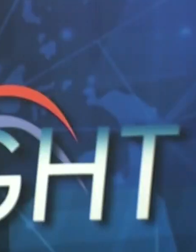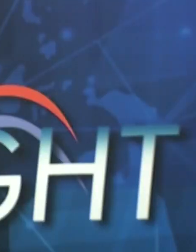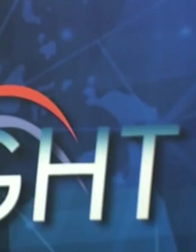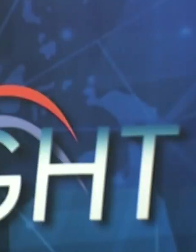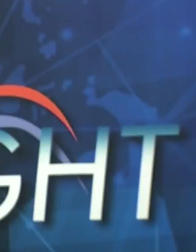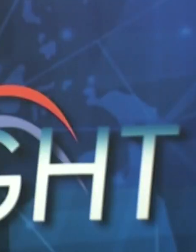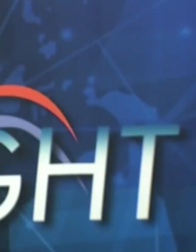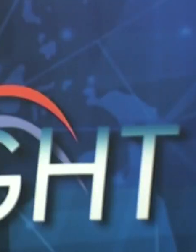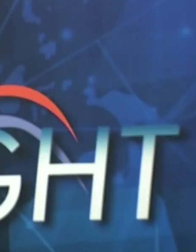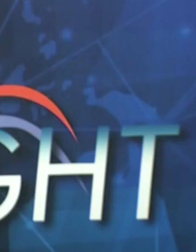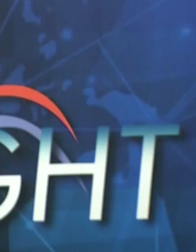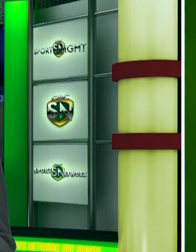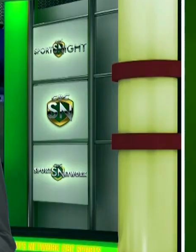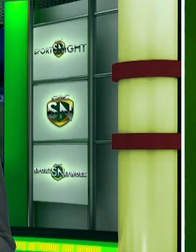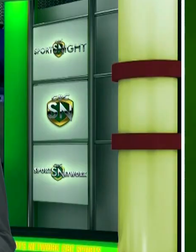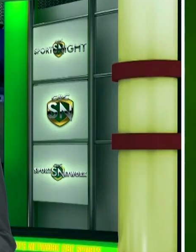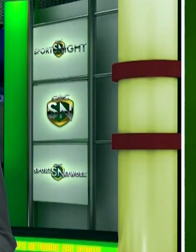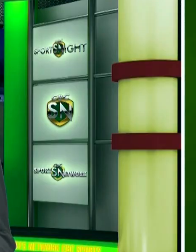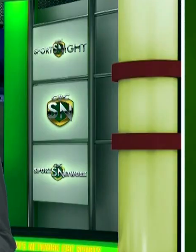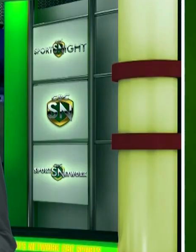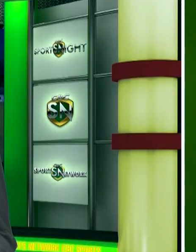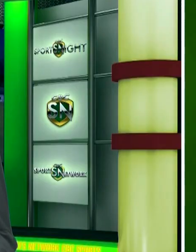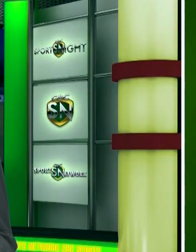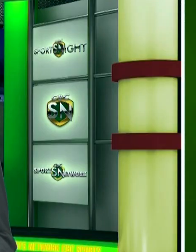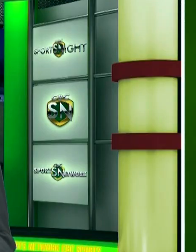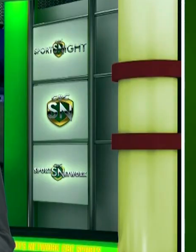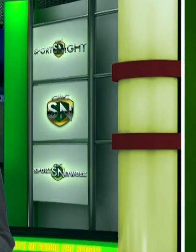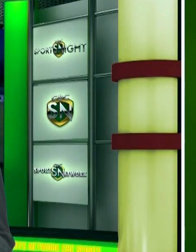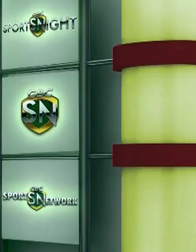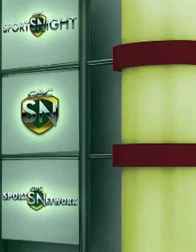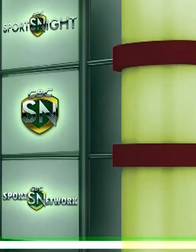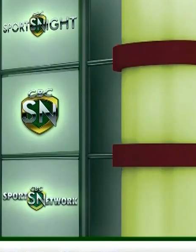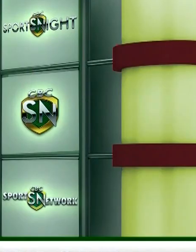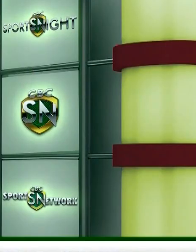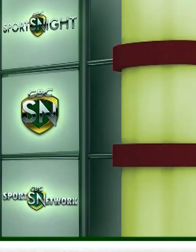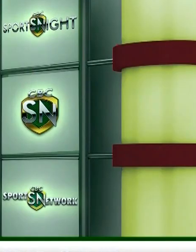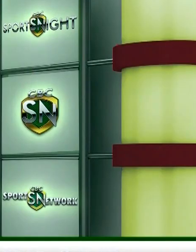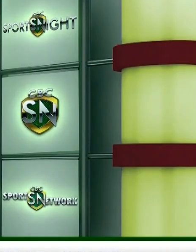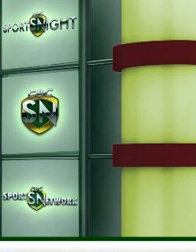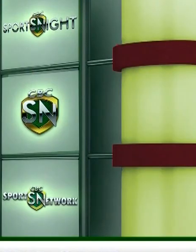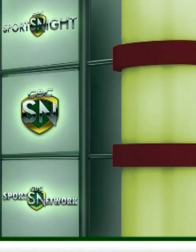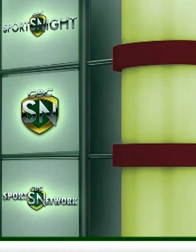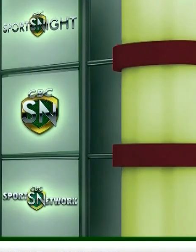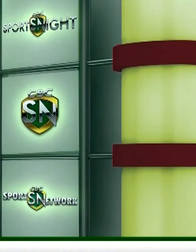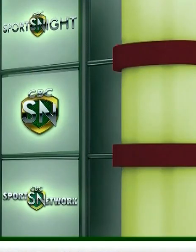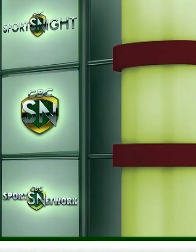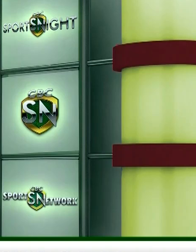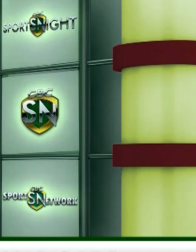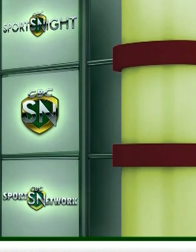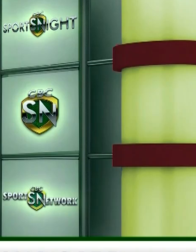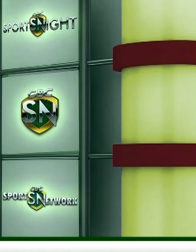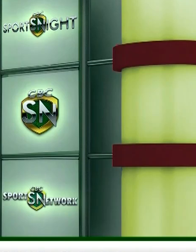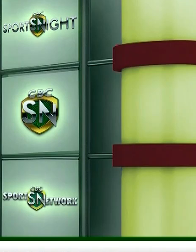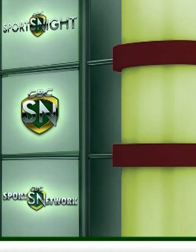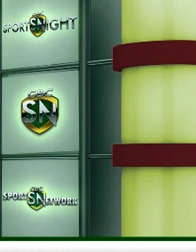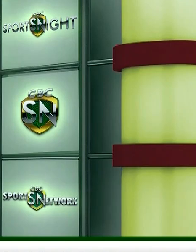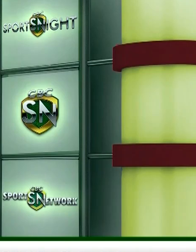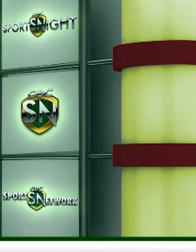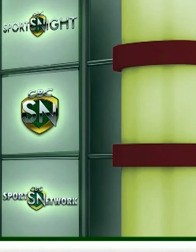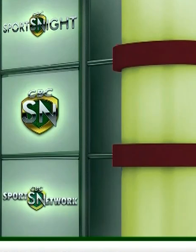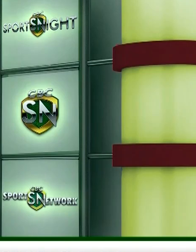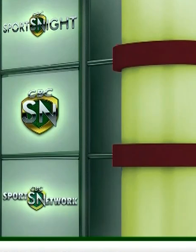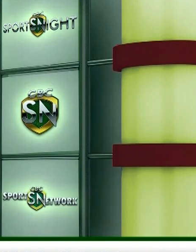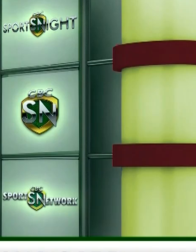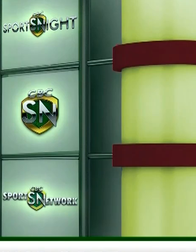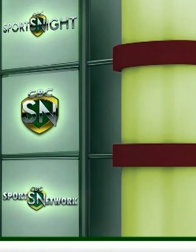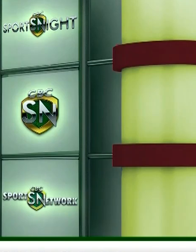Another jump into the sports world with Mark Seal. Mark. On now to boxing, where Barbados had double success recently at the return of the Scorpio card